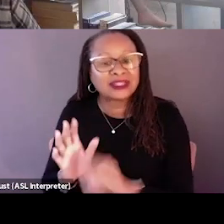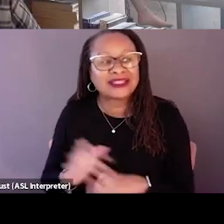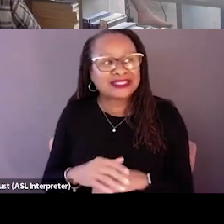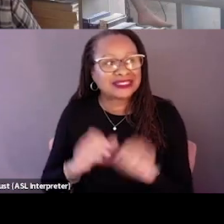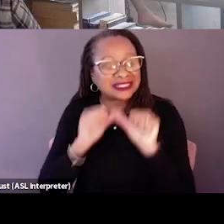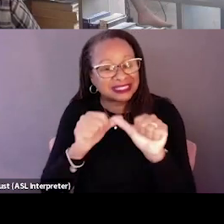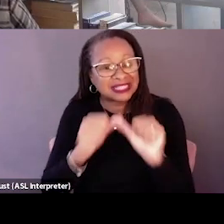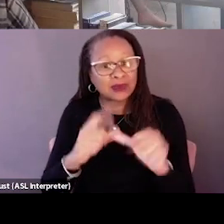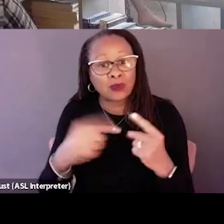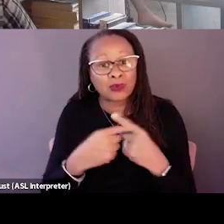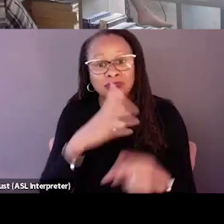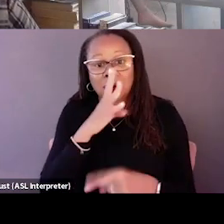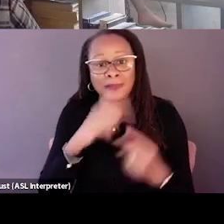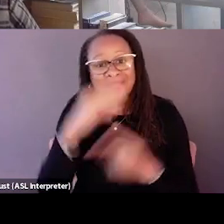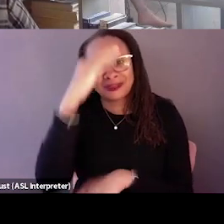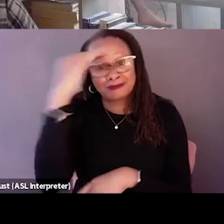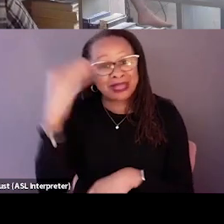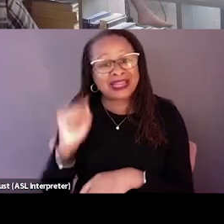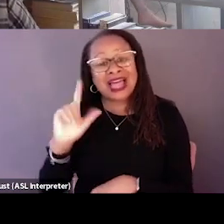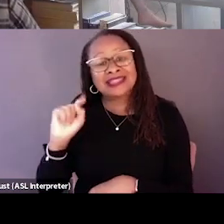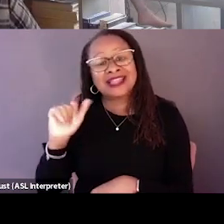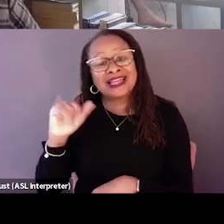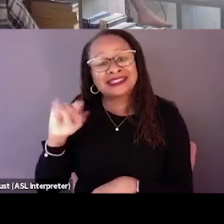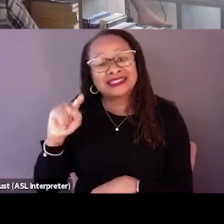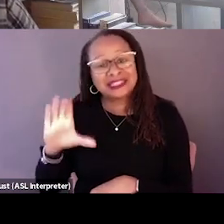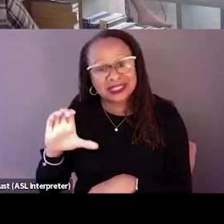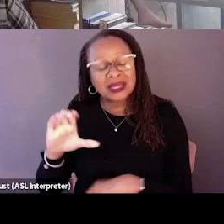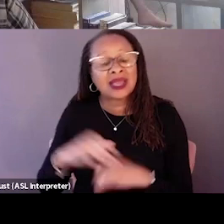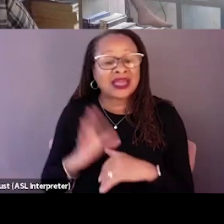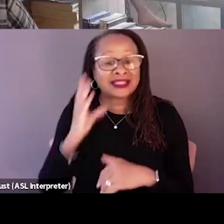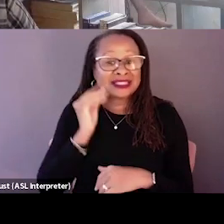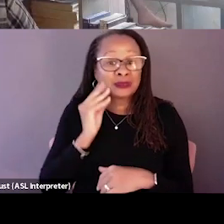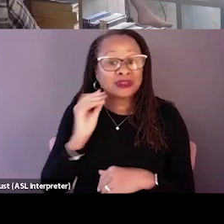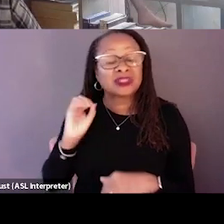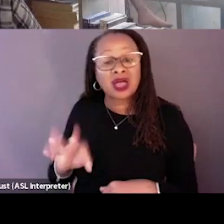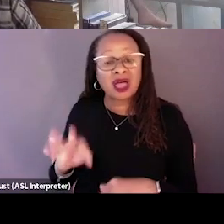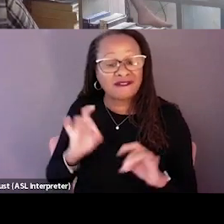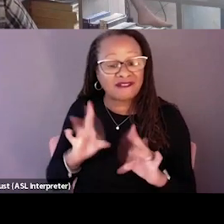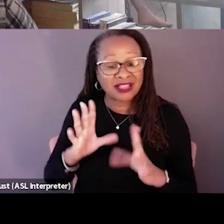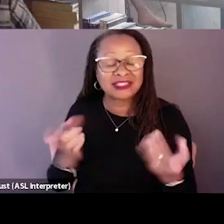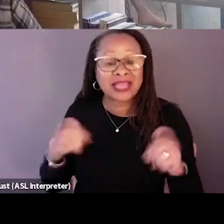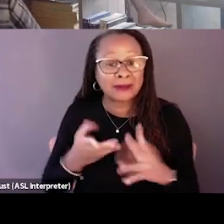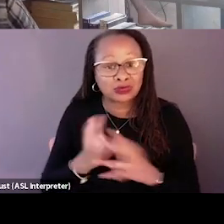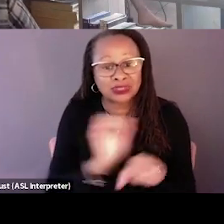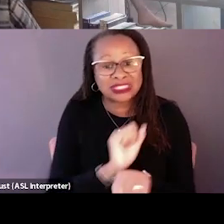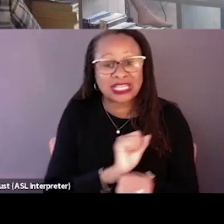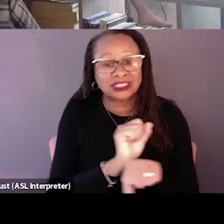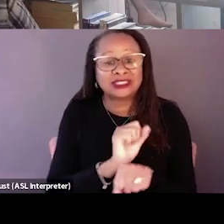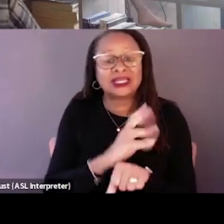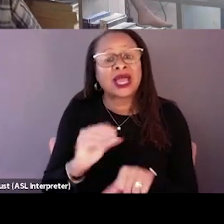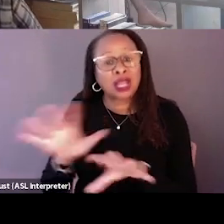Black Atlantic, this experience of violence that has happened through slavery, colonialism,